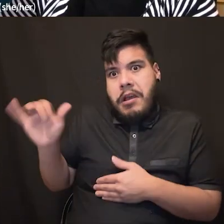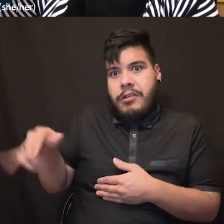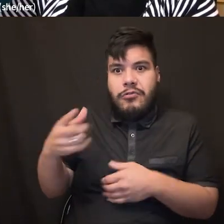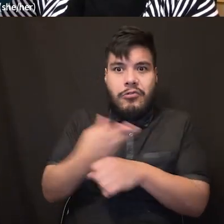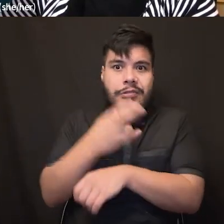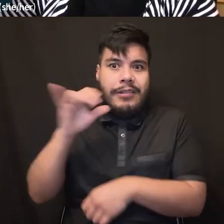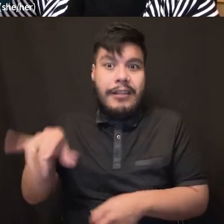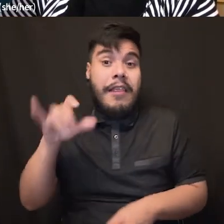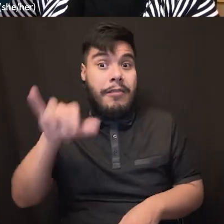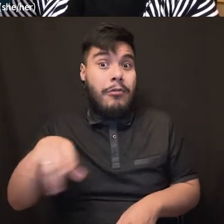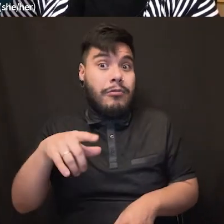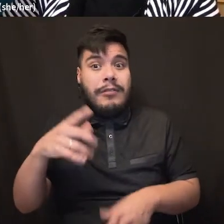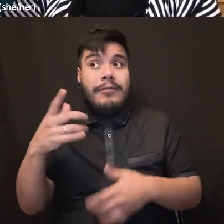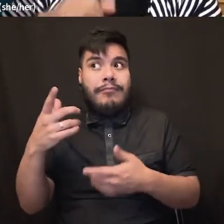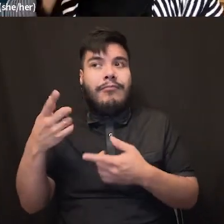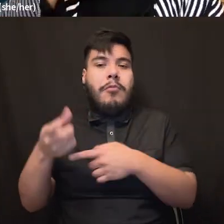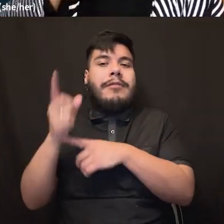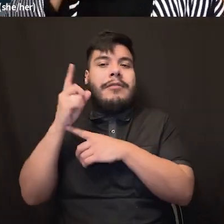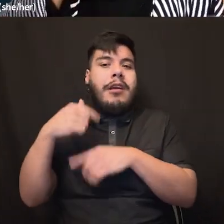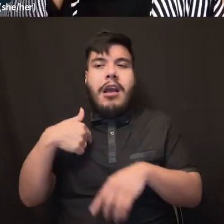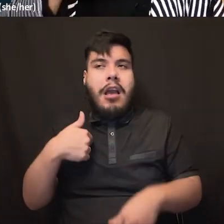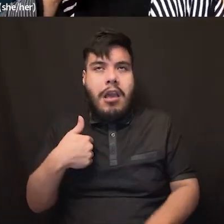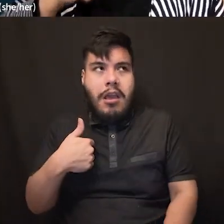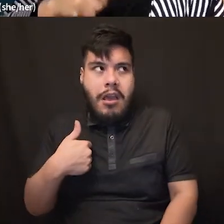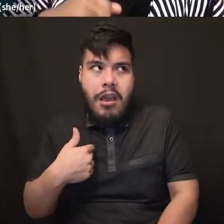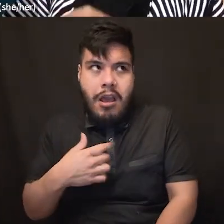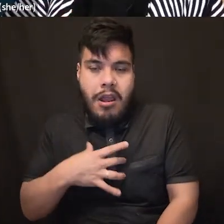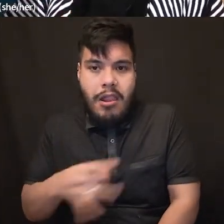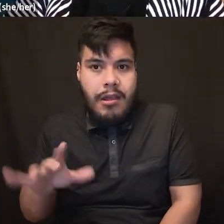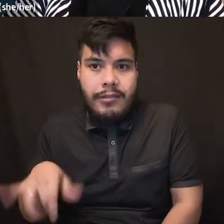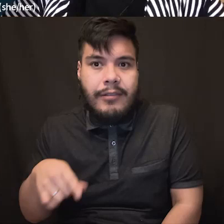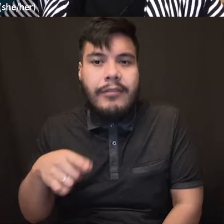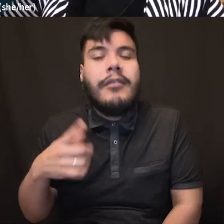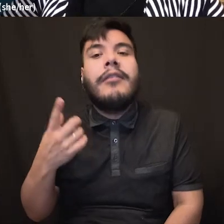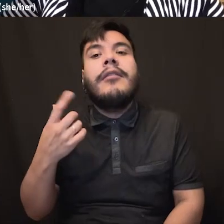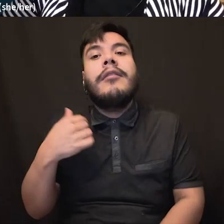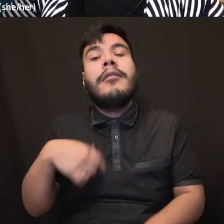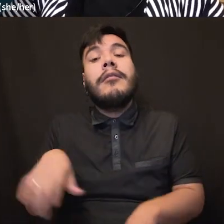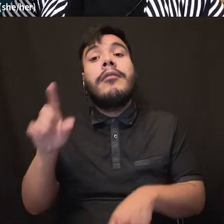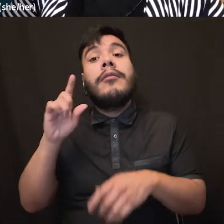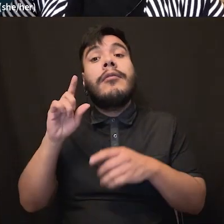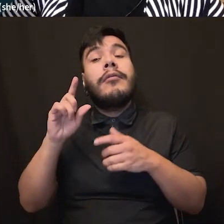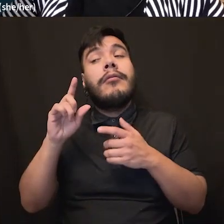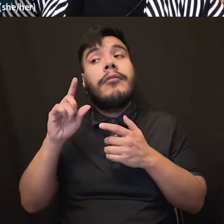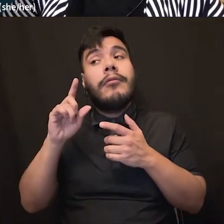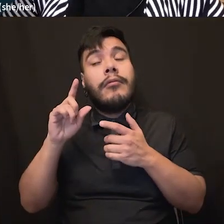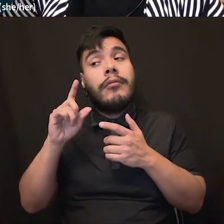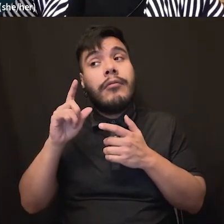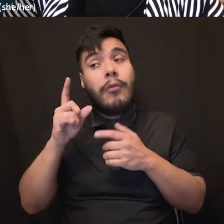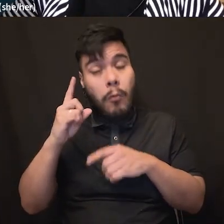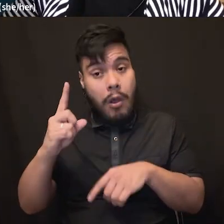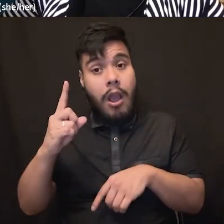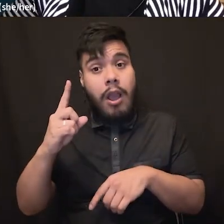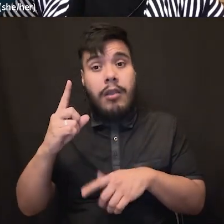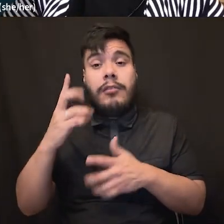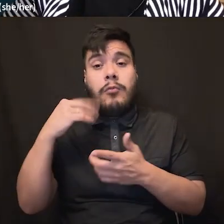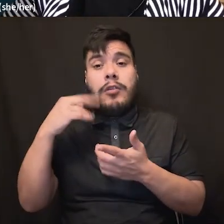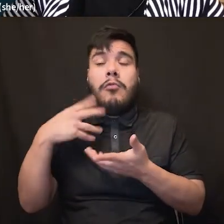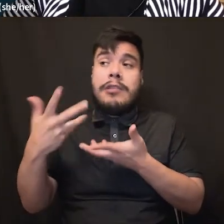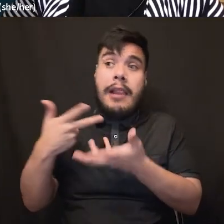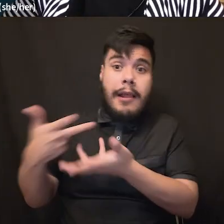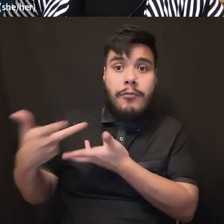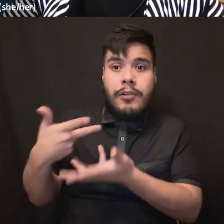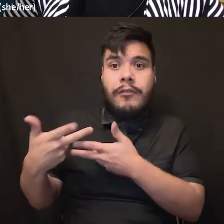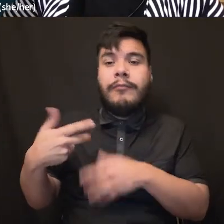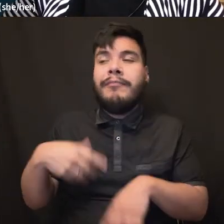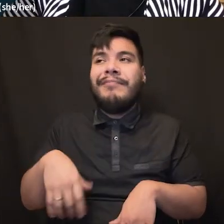I was in something that I was just like, I don't love this. I will say the only time that I was collaborative, which is not really necessarily about fat liberation, but it was very interesting, was I